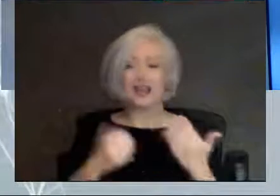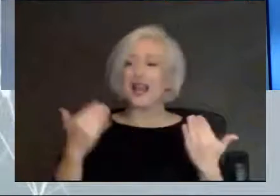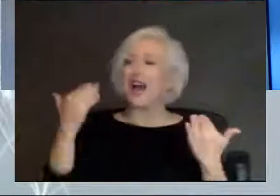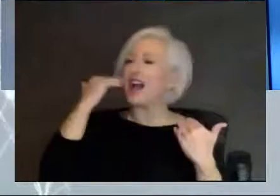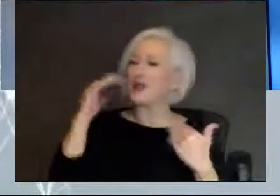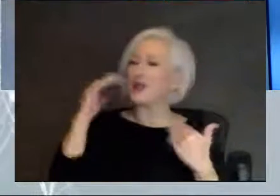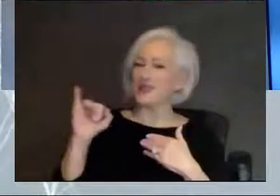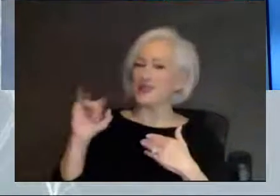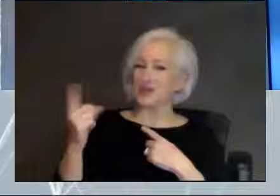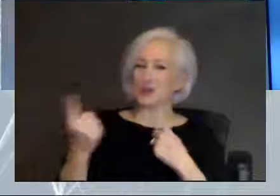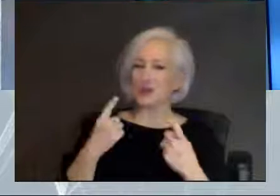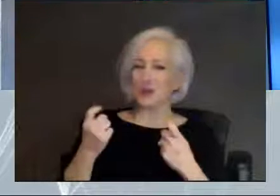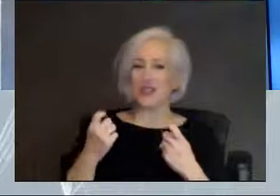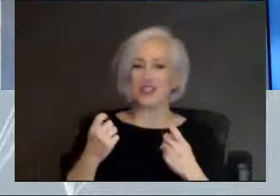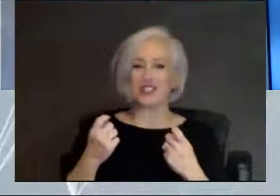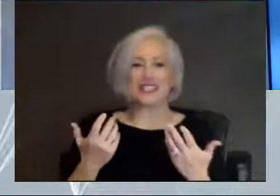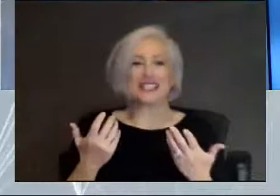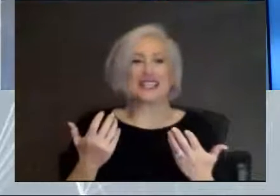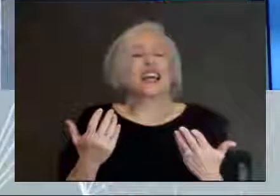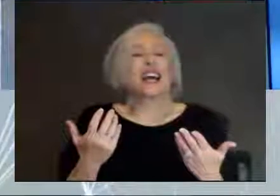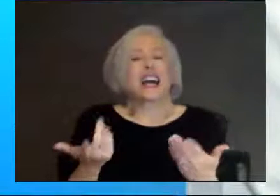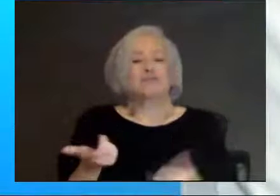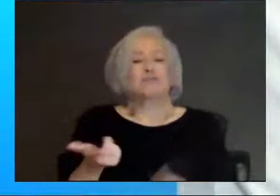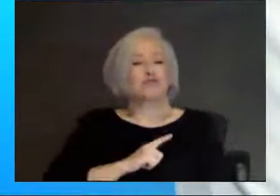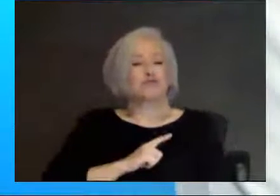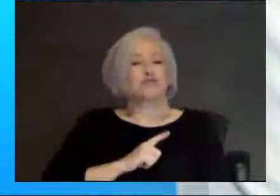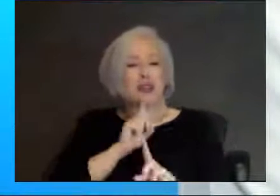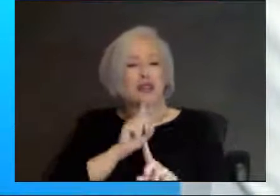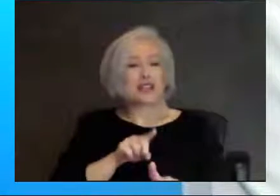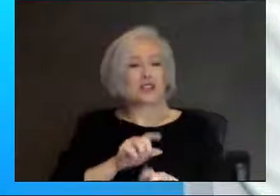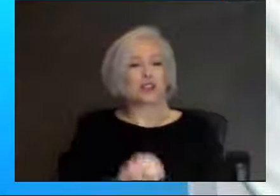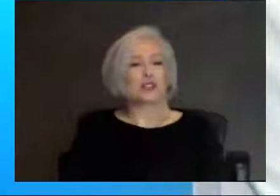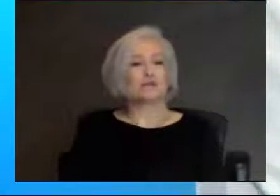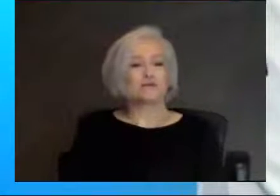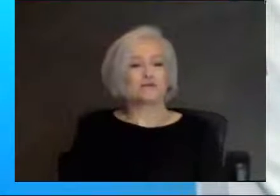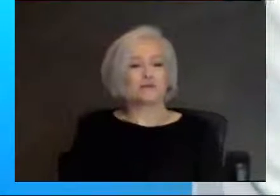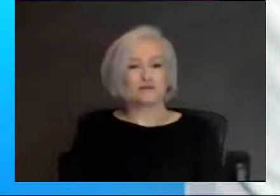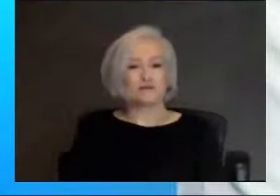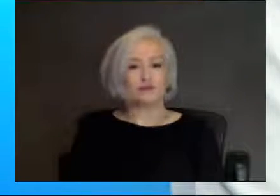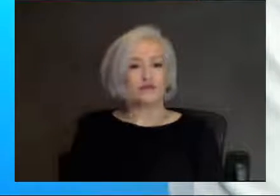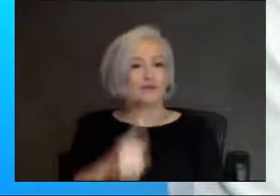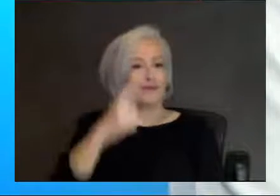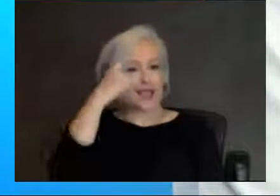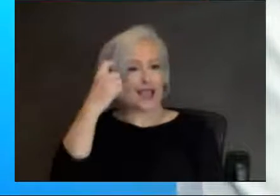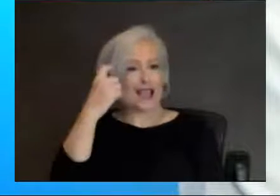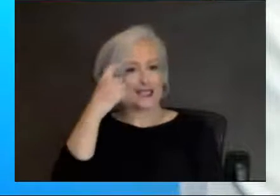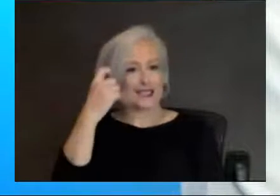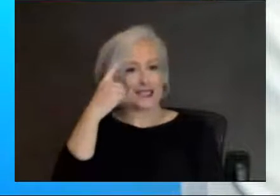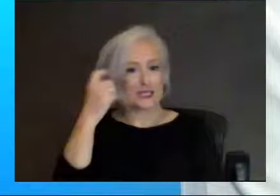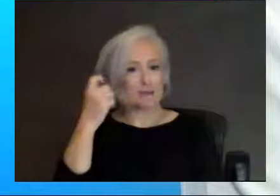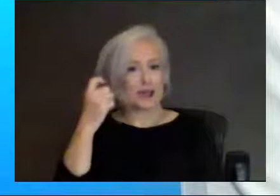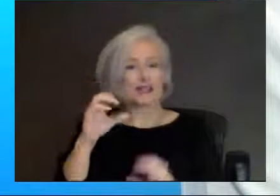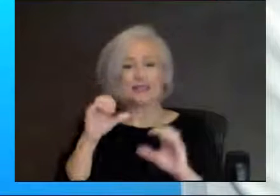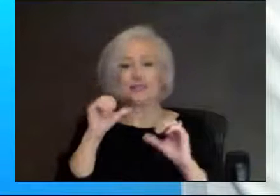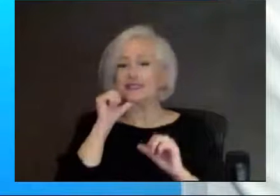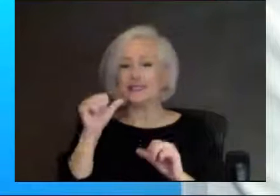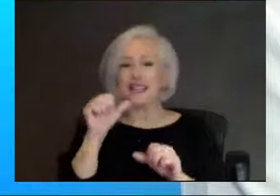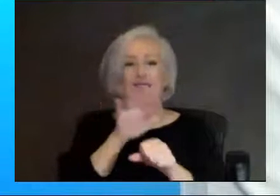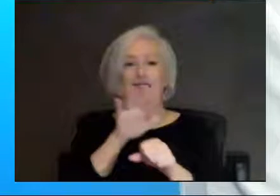probably take that question. Okay. I suspect at this point there's not enough